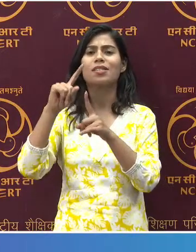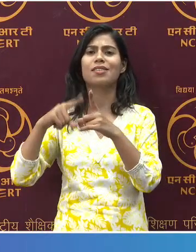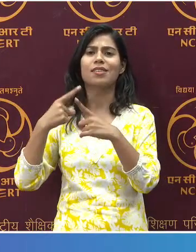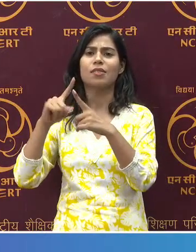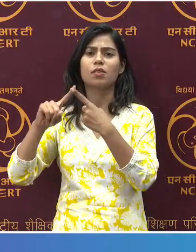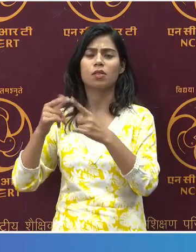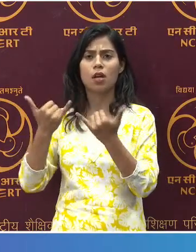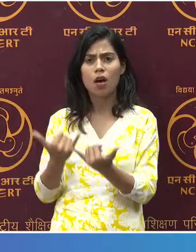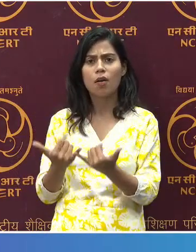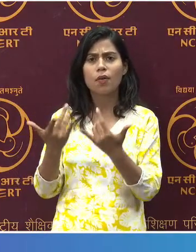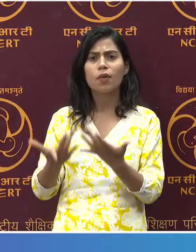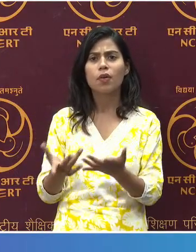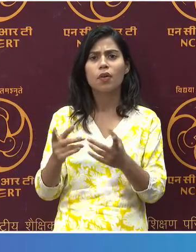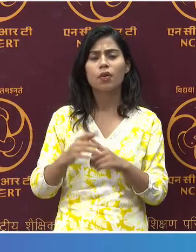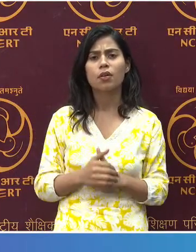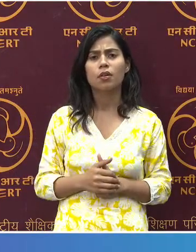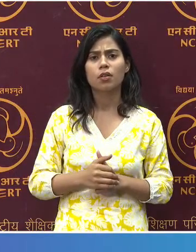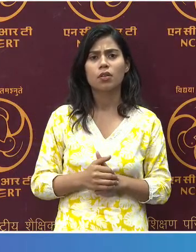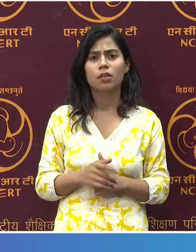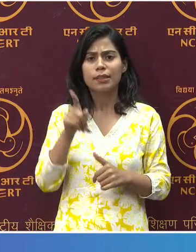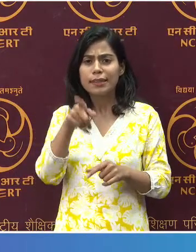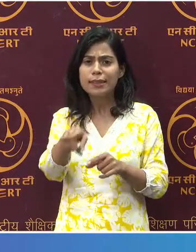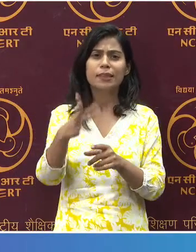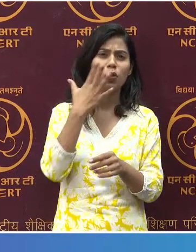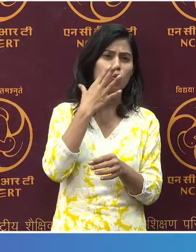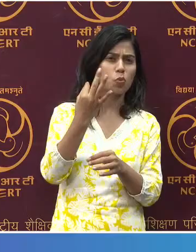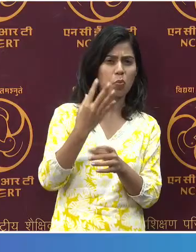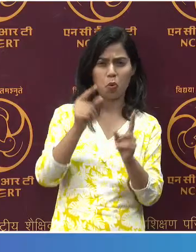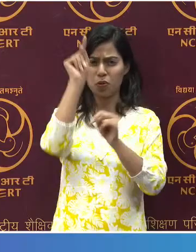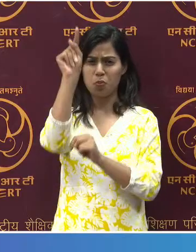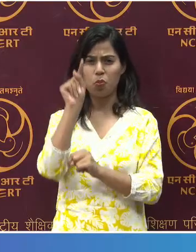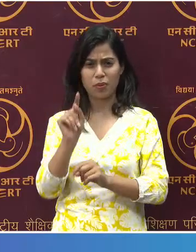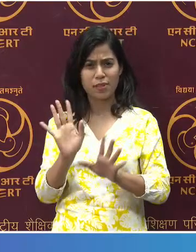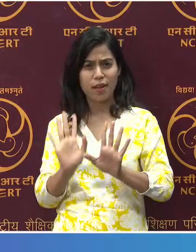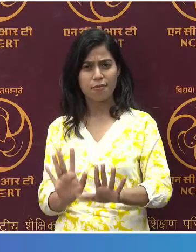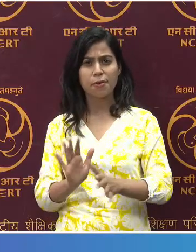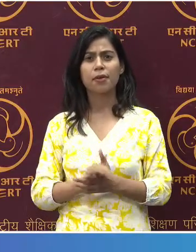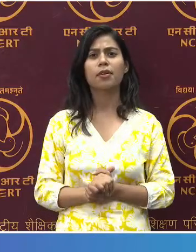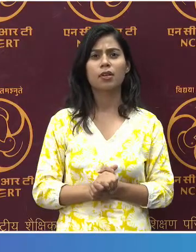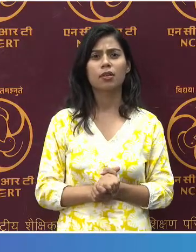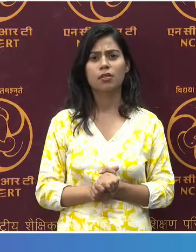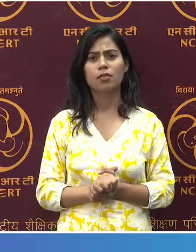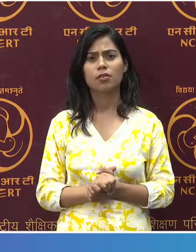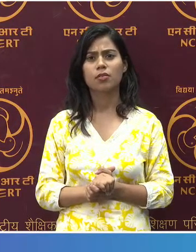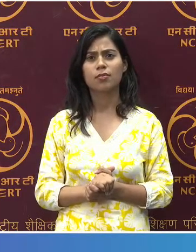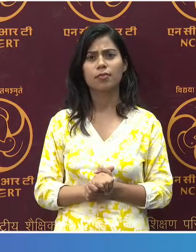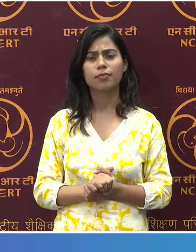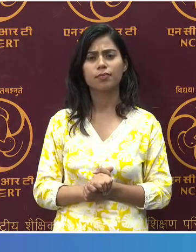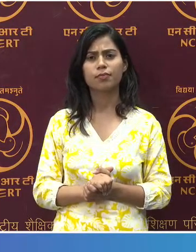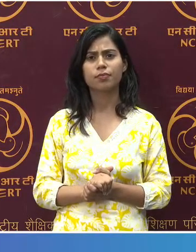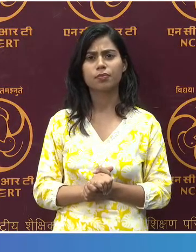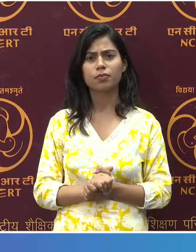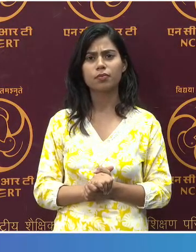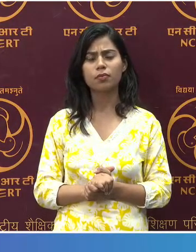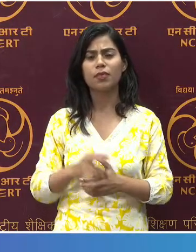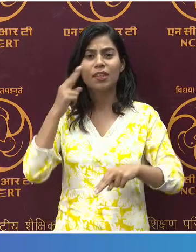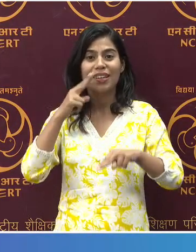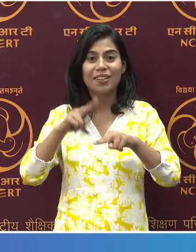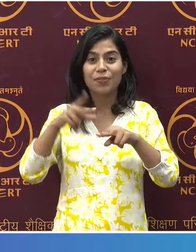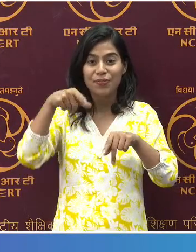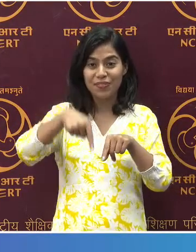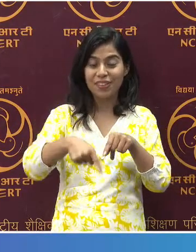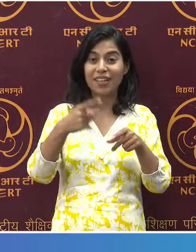when we talk about these products, I'm sure there are certain features. So, what are those features? Certain features means that whenever combustion reaction will take